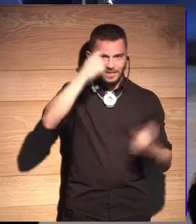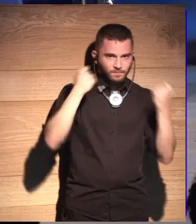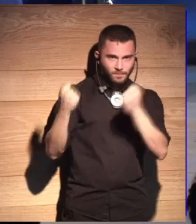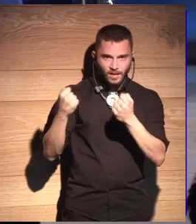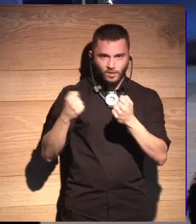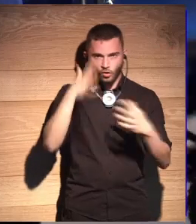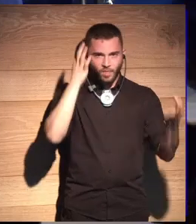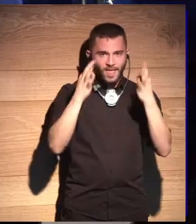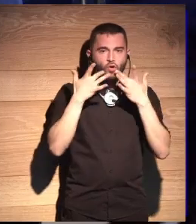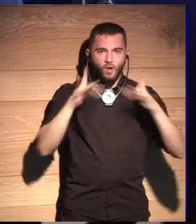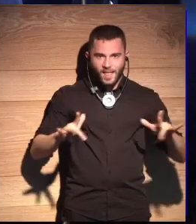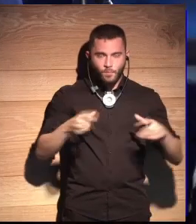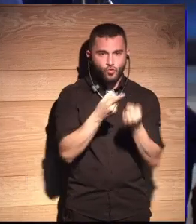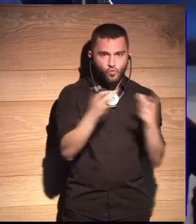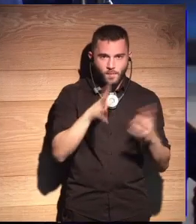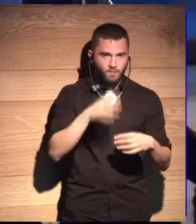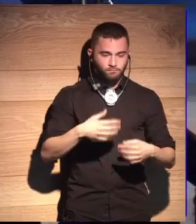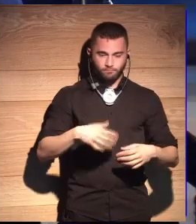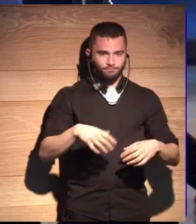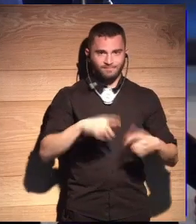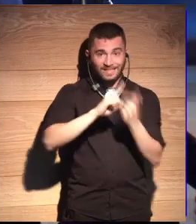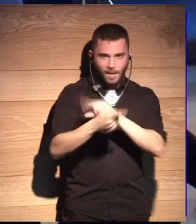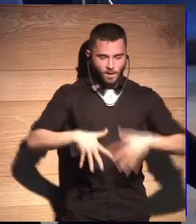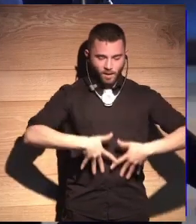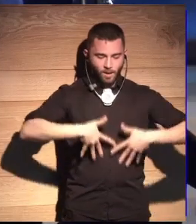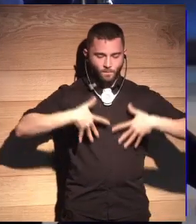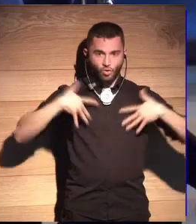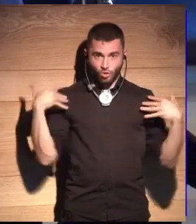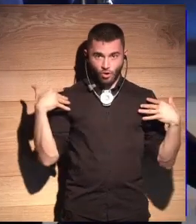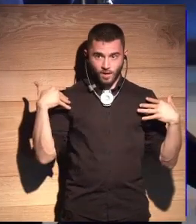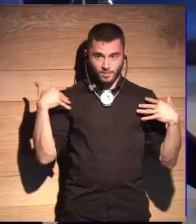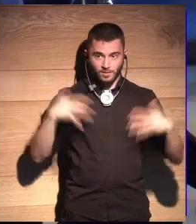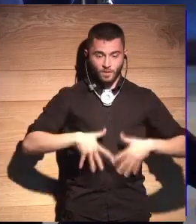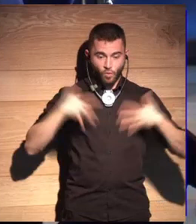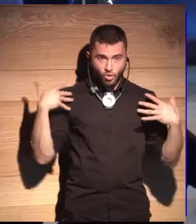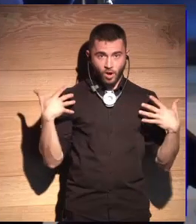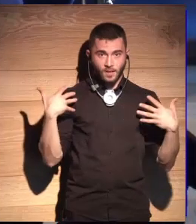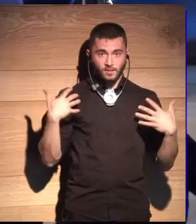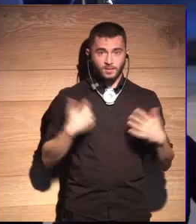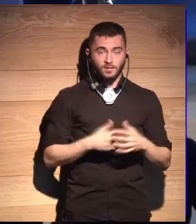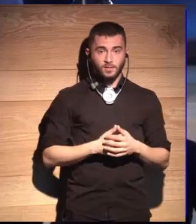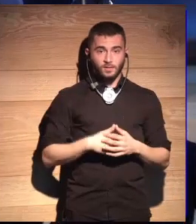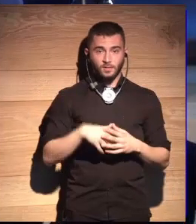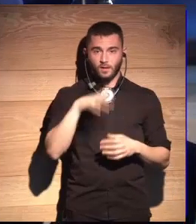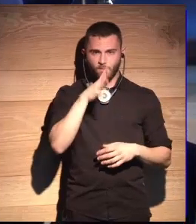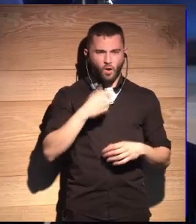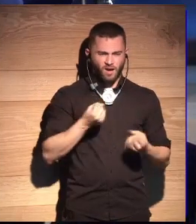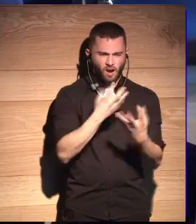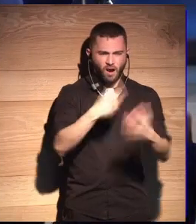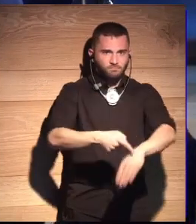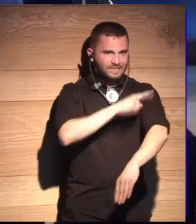objective data is being replaced by emotions that are channeled through those last